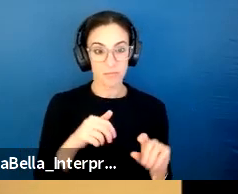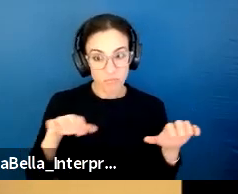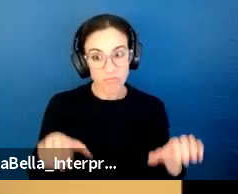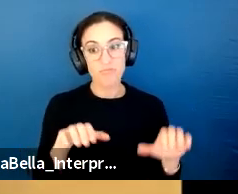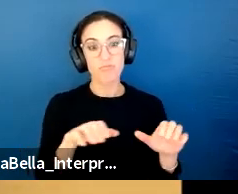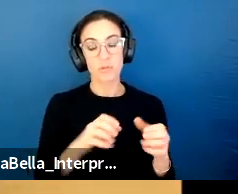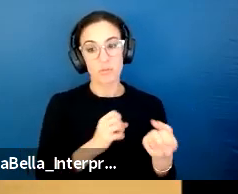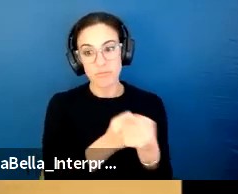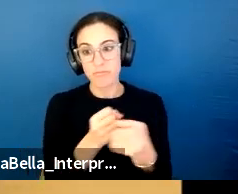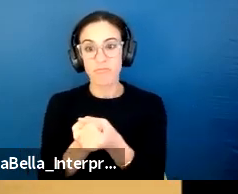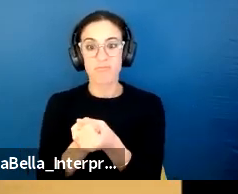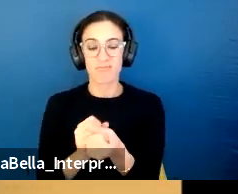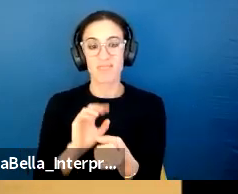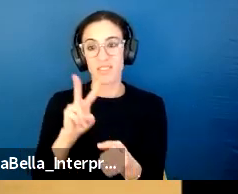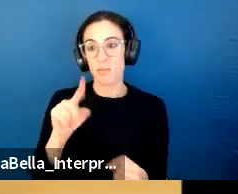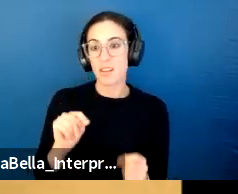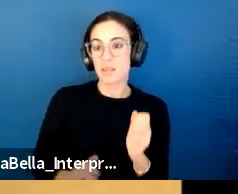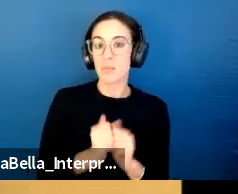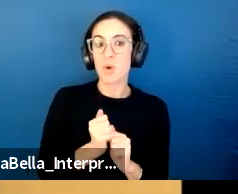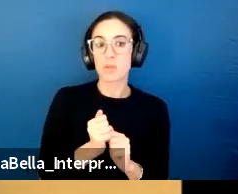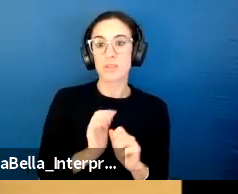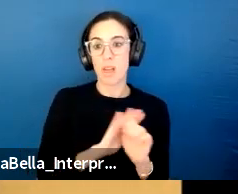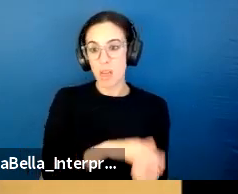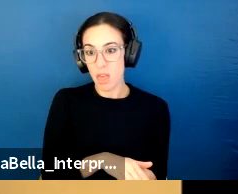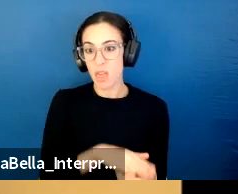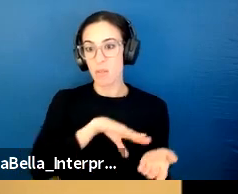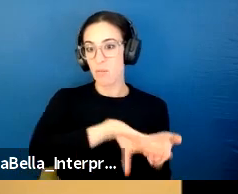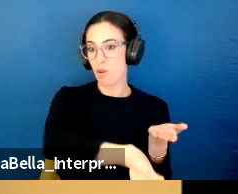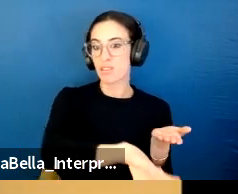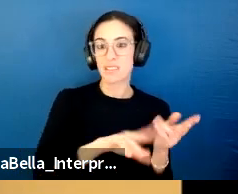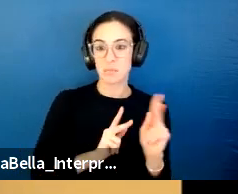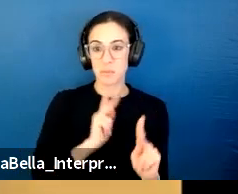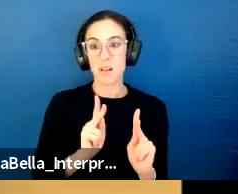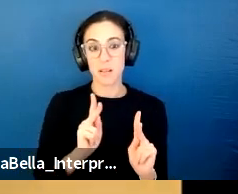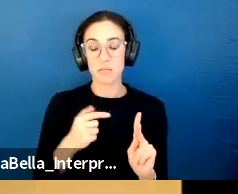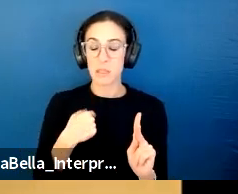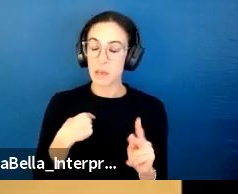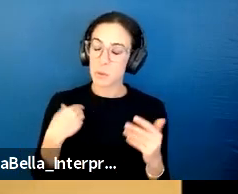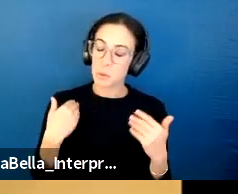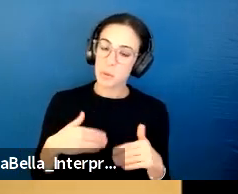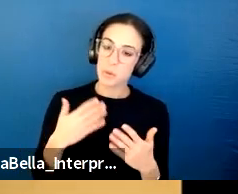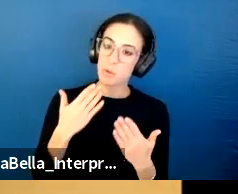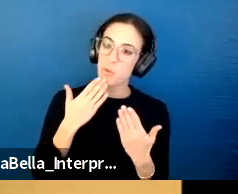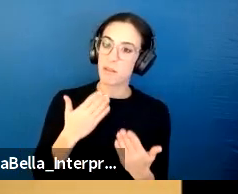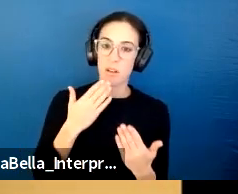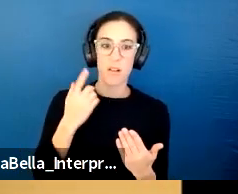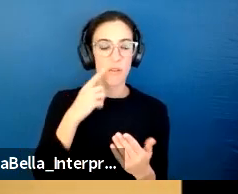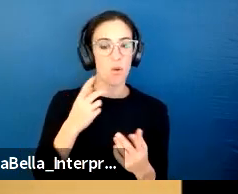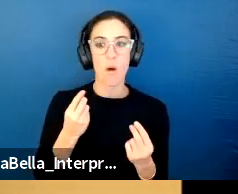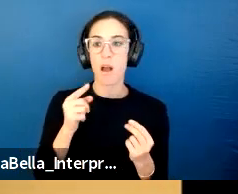people. I'm really grateful for what the women on this panel have taught